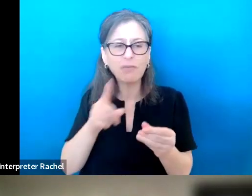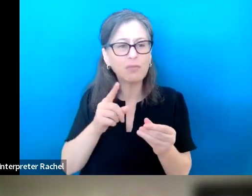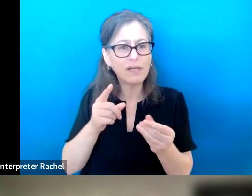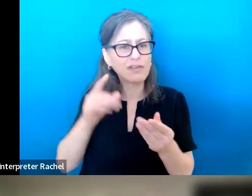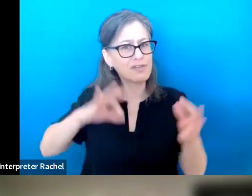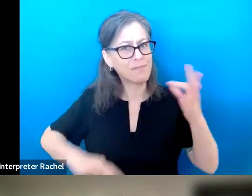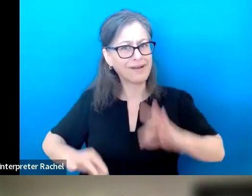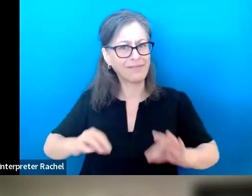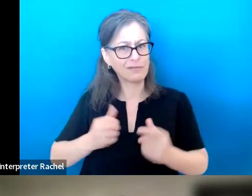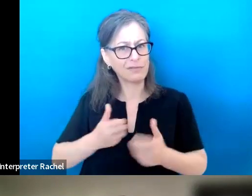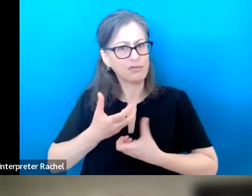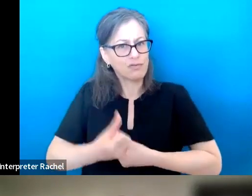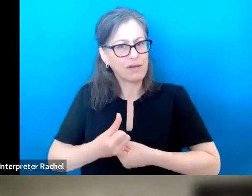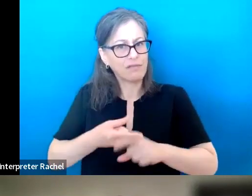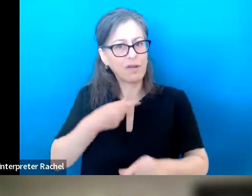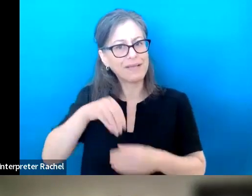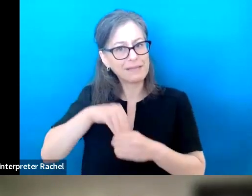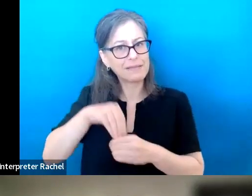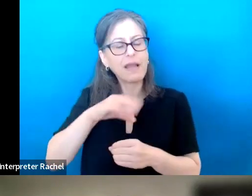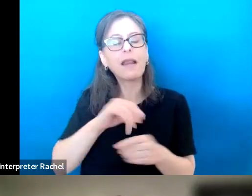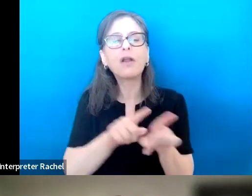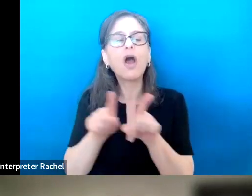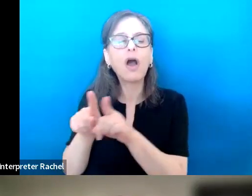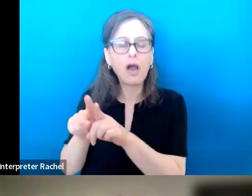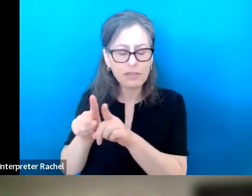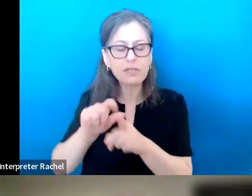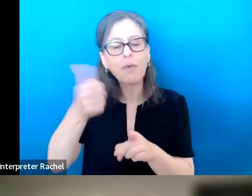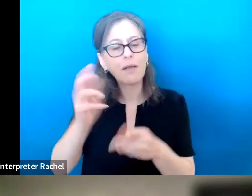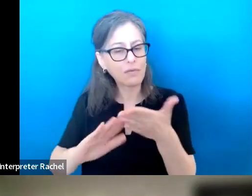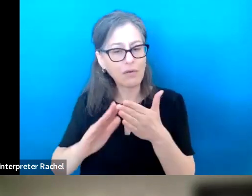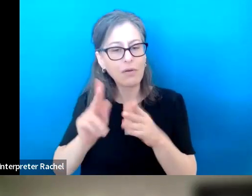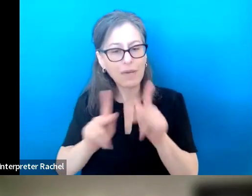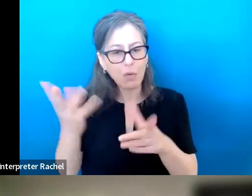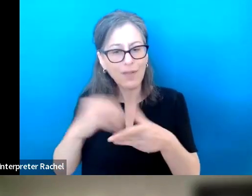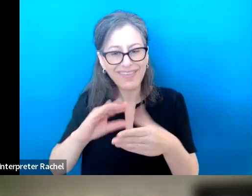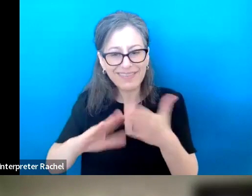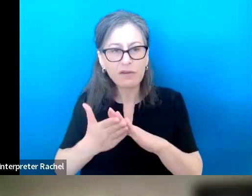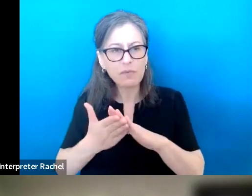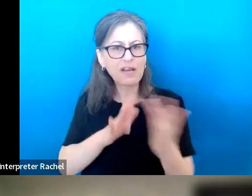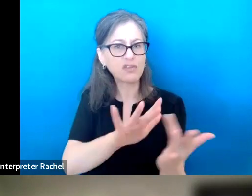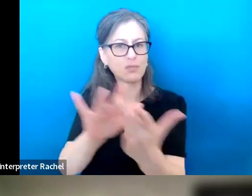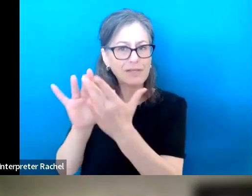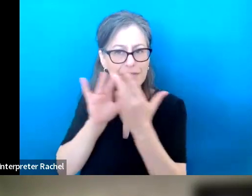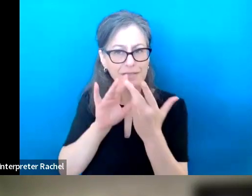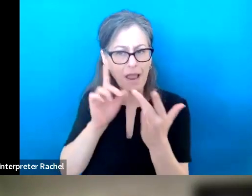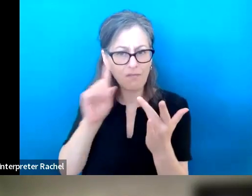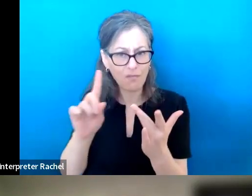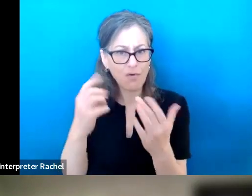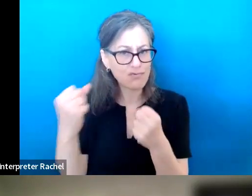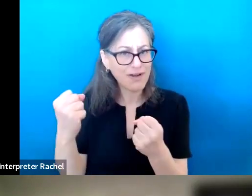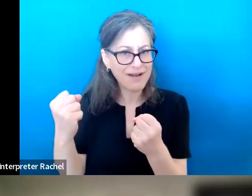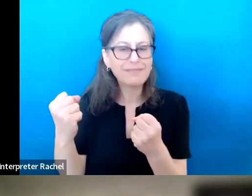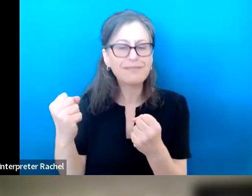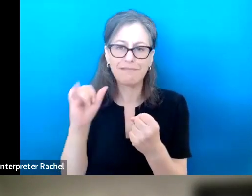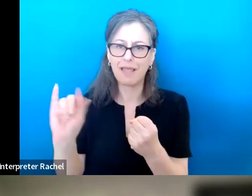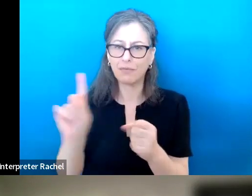as well, not just from the inside, but from other people in the community. And I think she reaches out to the community for strength, and that's where